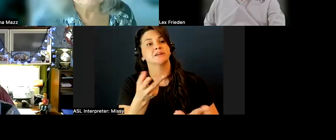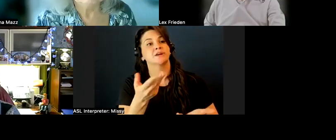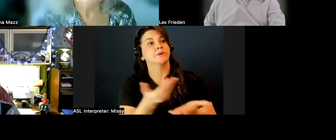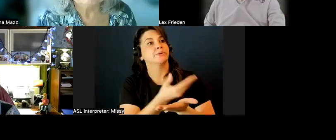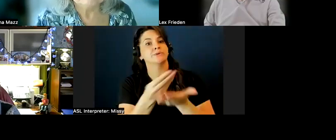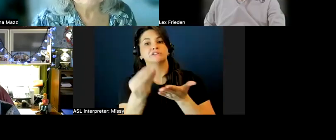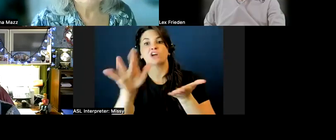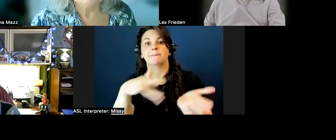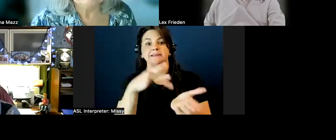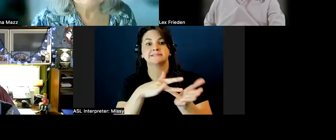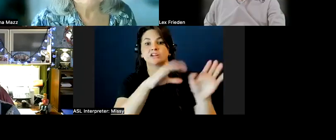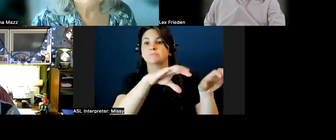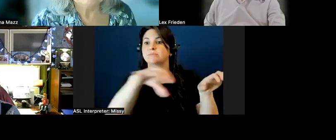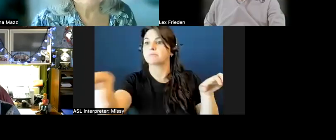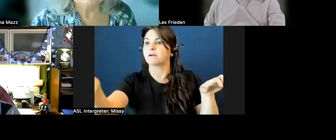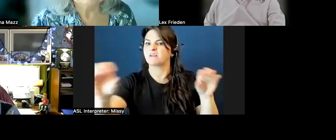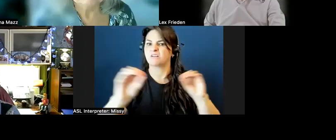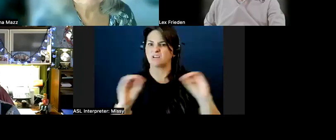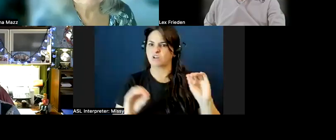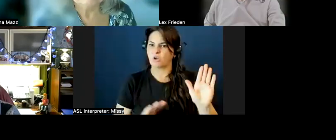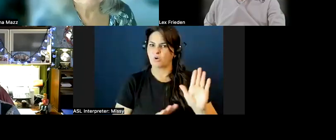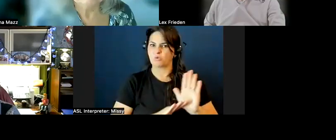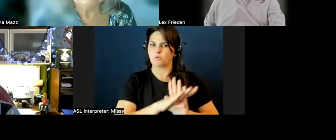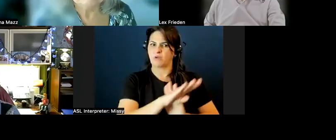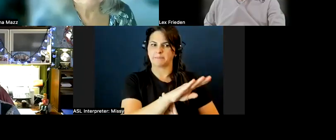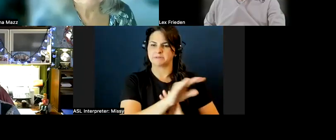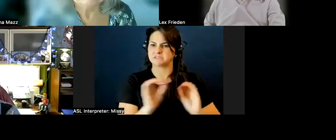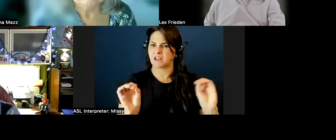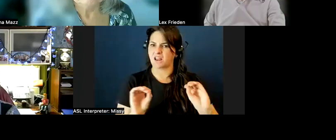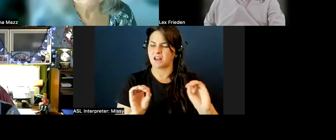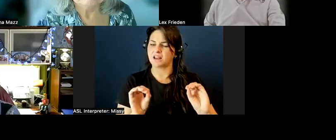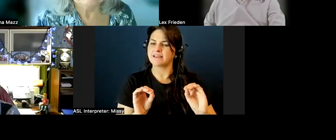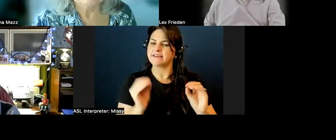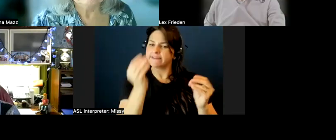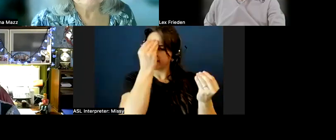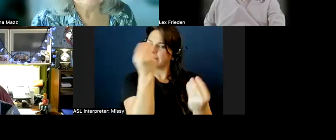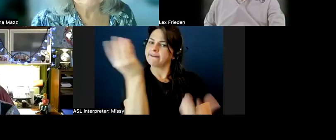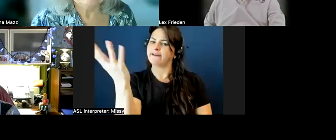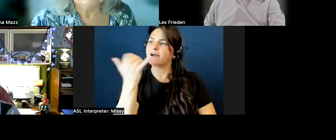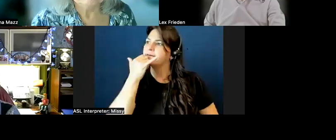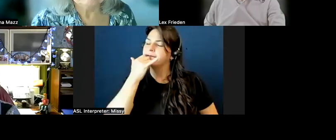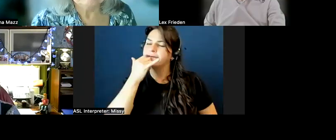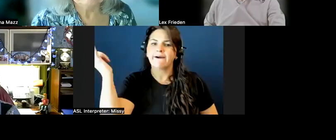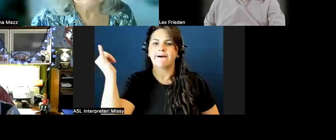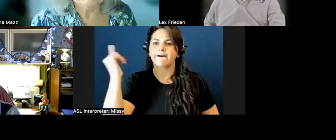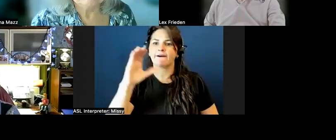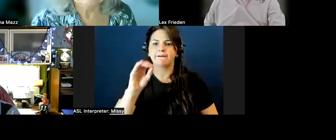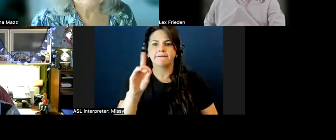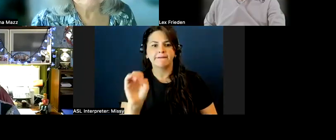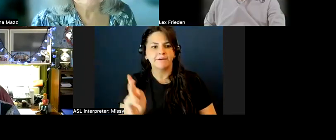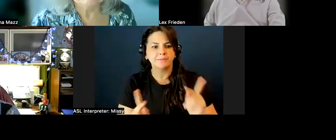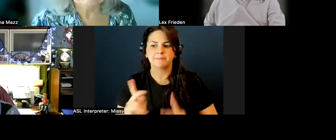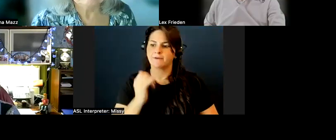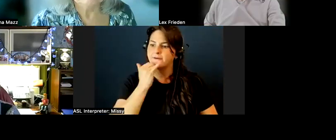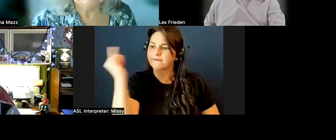center where there's no ramps to the curb, say something. You know, call the code people, call